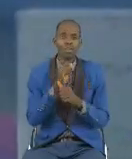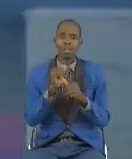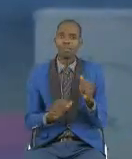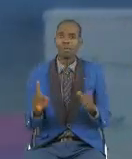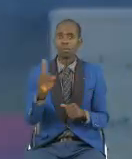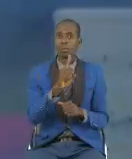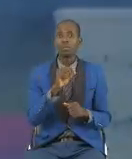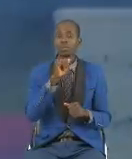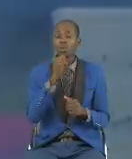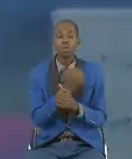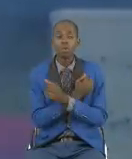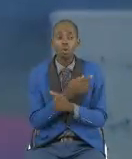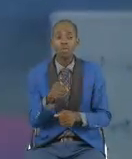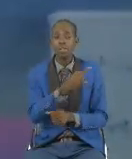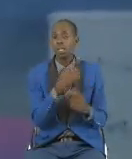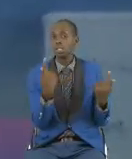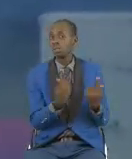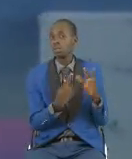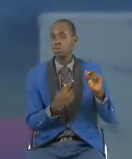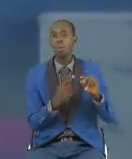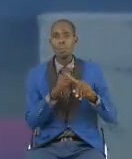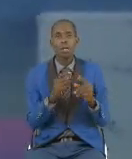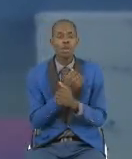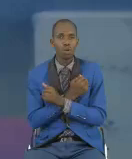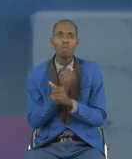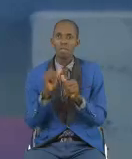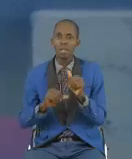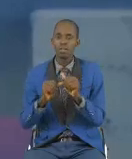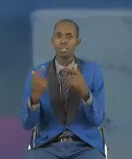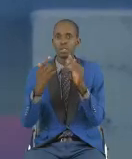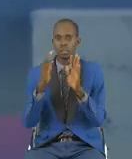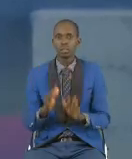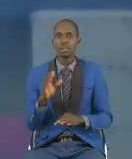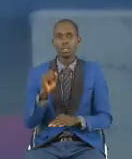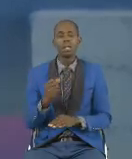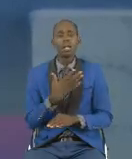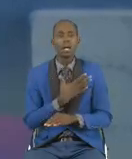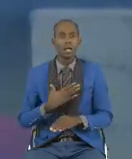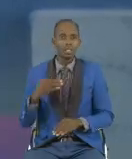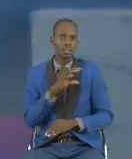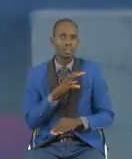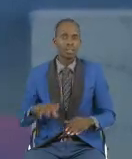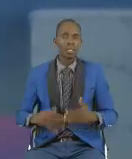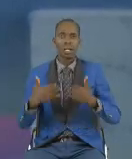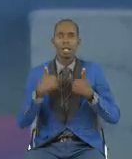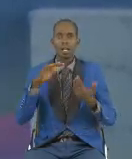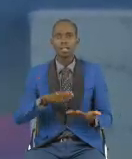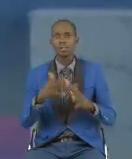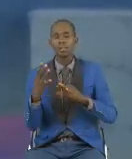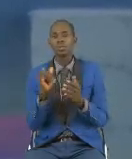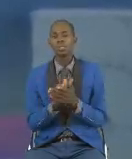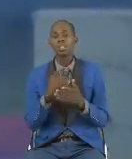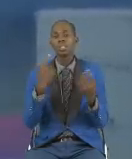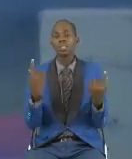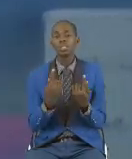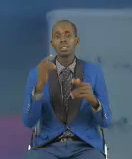their sinner, he loves the sinner, every sinner. And Christ has died so that their sins can be forgiven, they